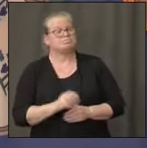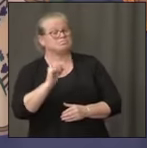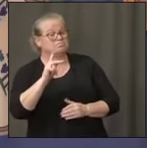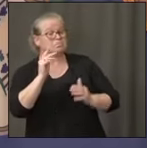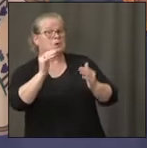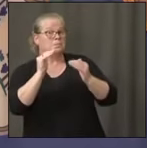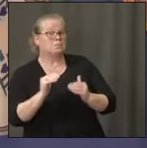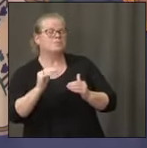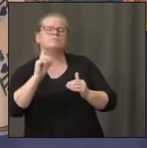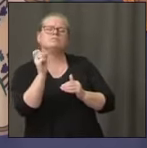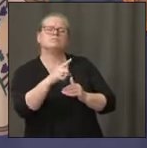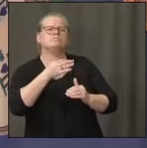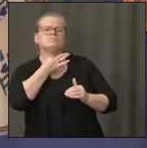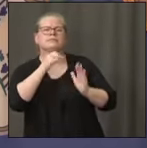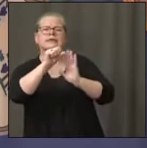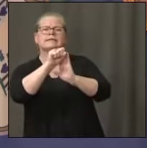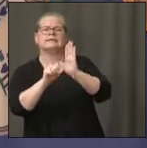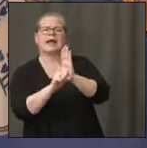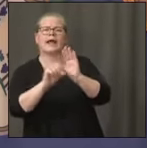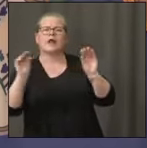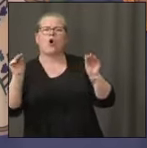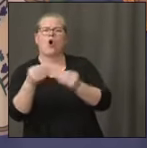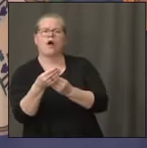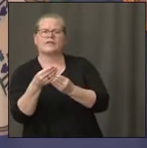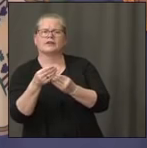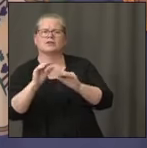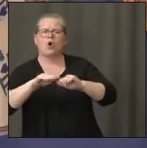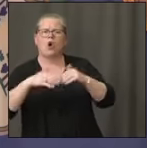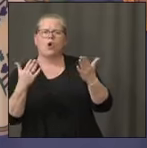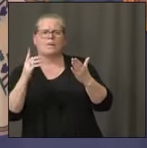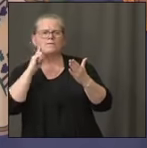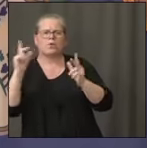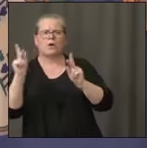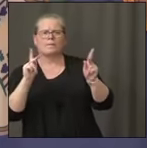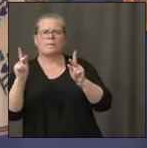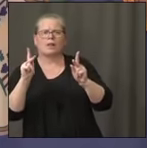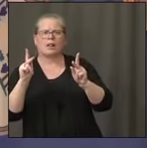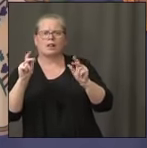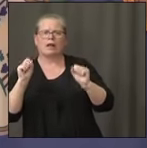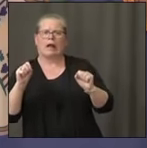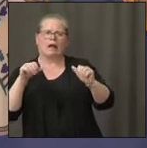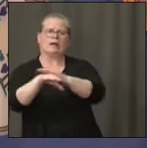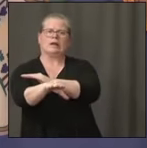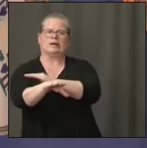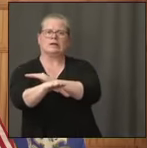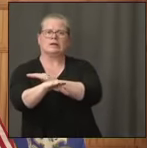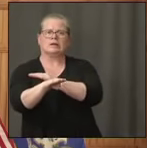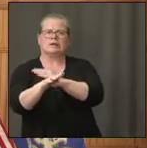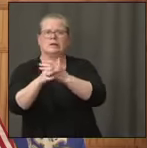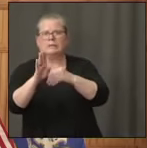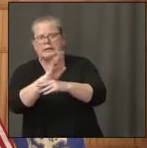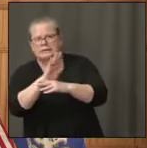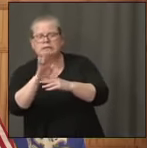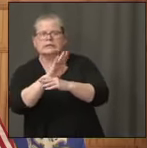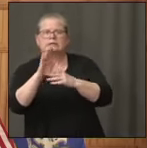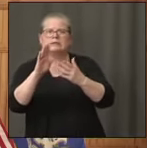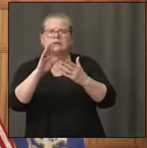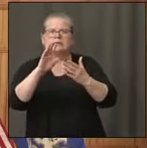to sort of reopen to the public for more in-person business or